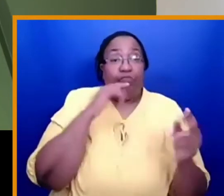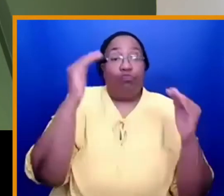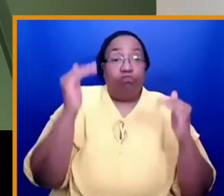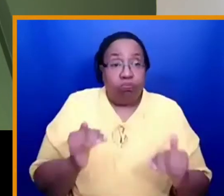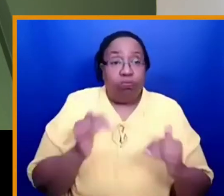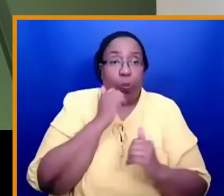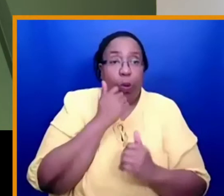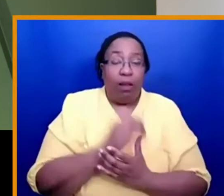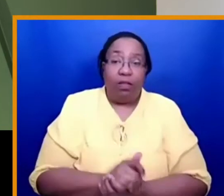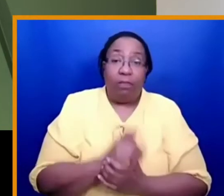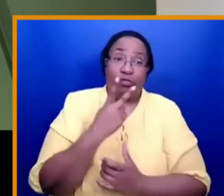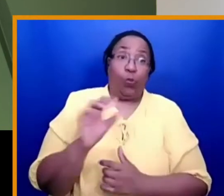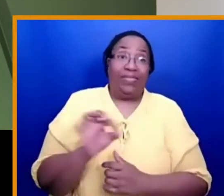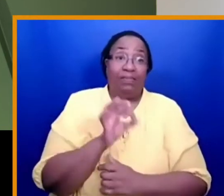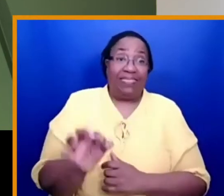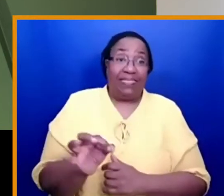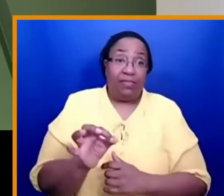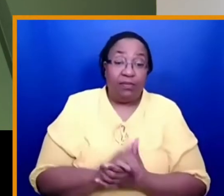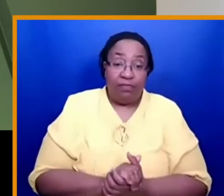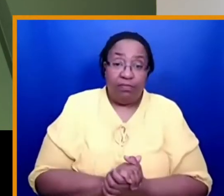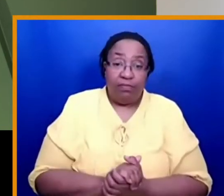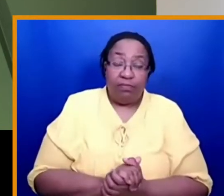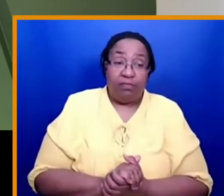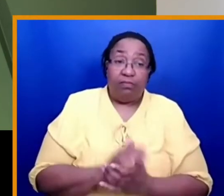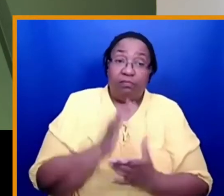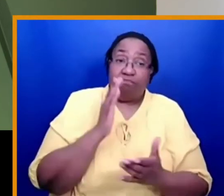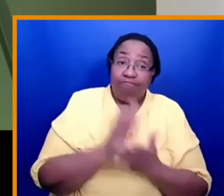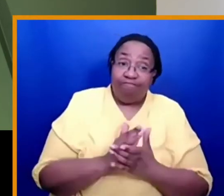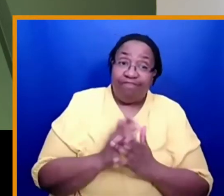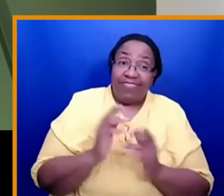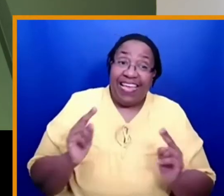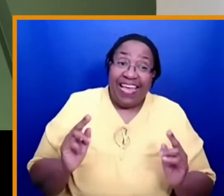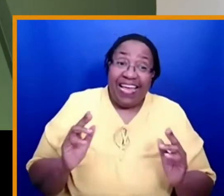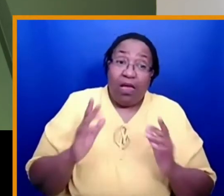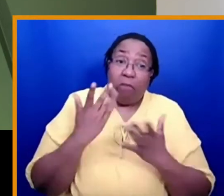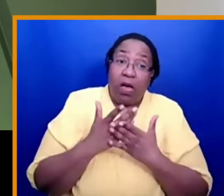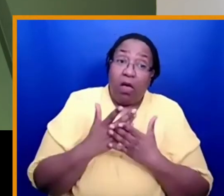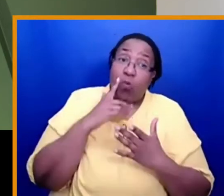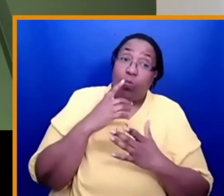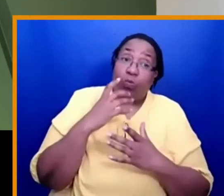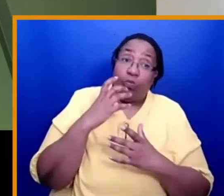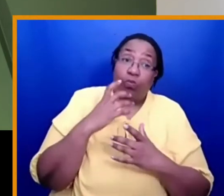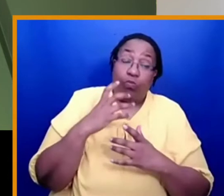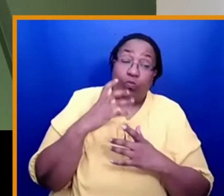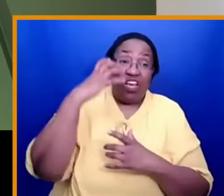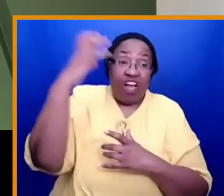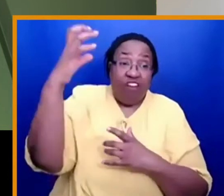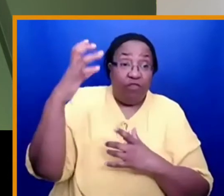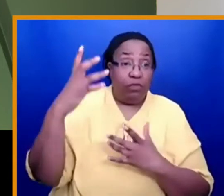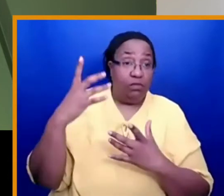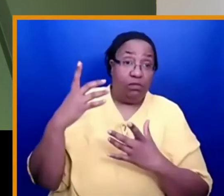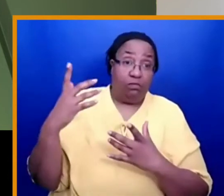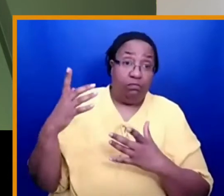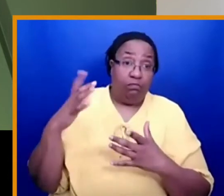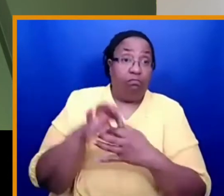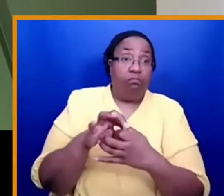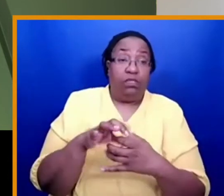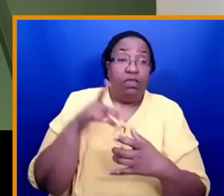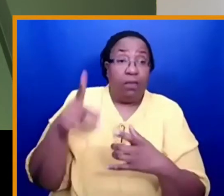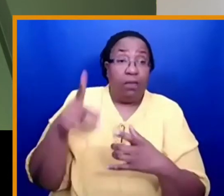energy installations has dropped by 90% as the Conservatives have cut back or axed one energy efficiency policy